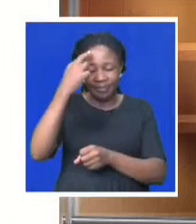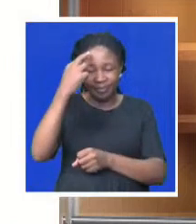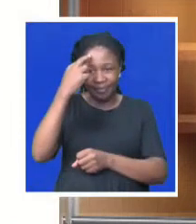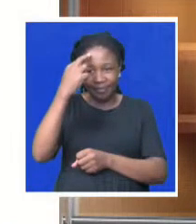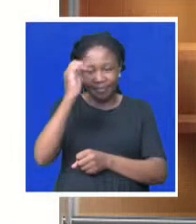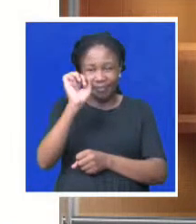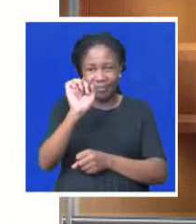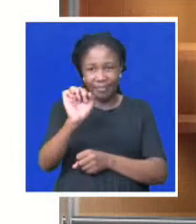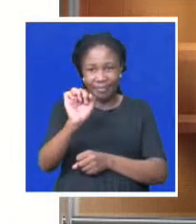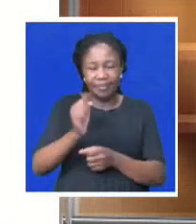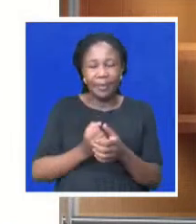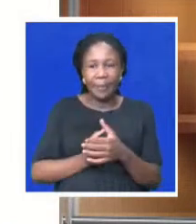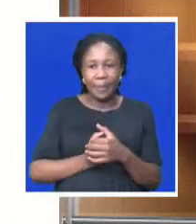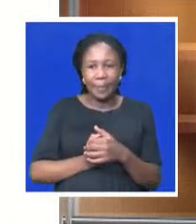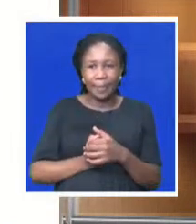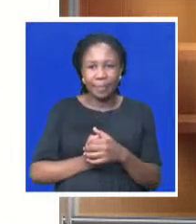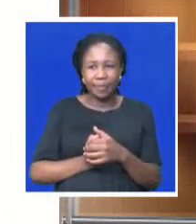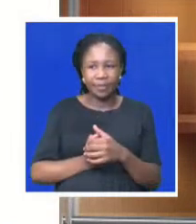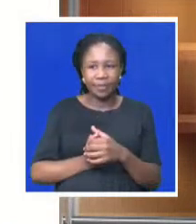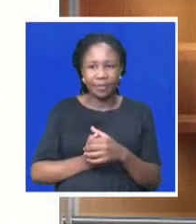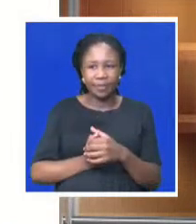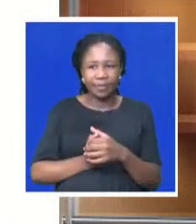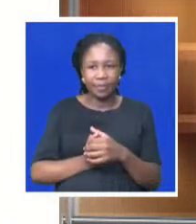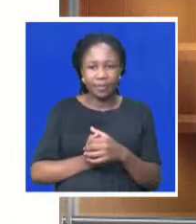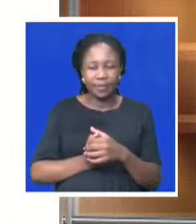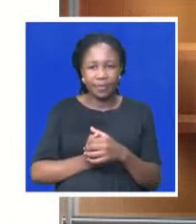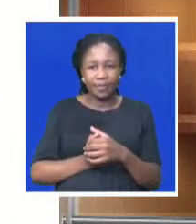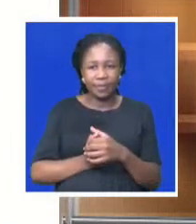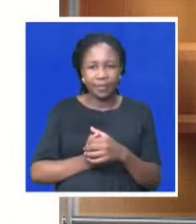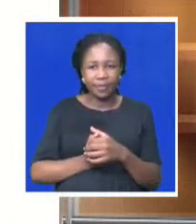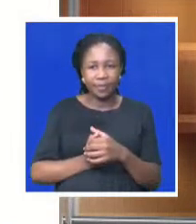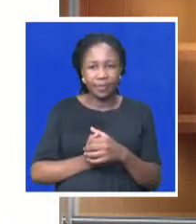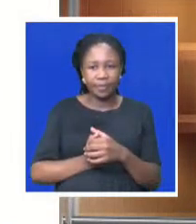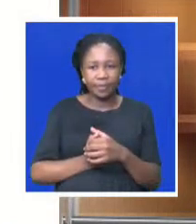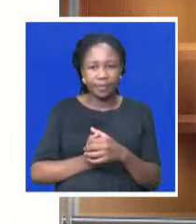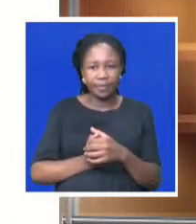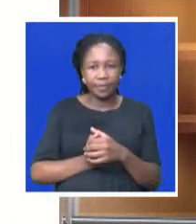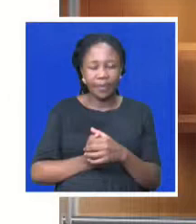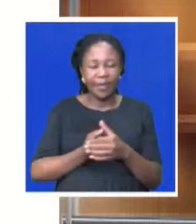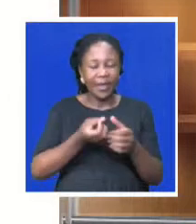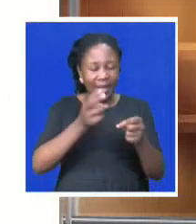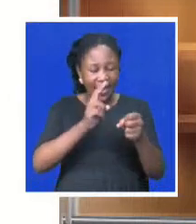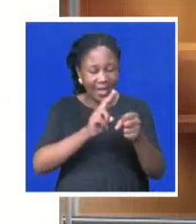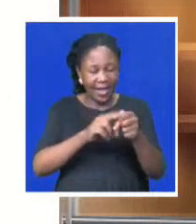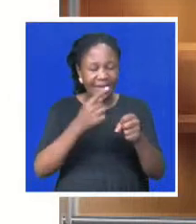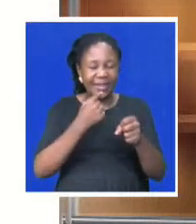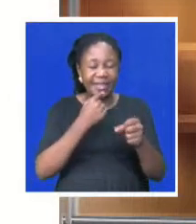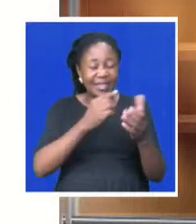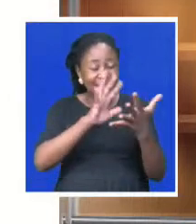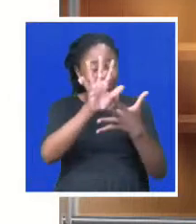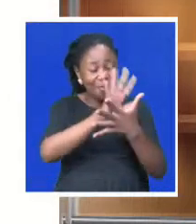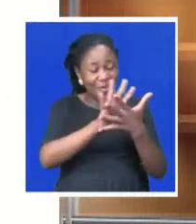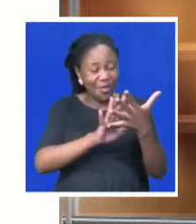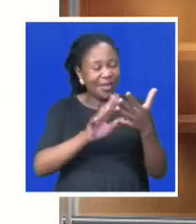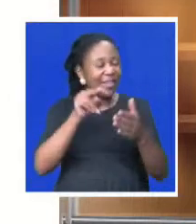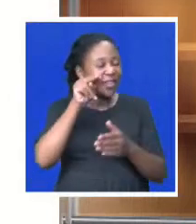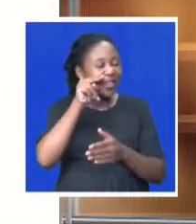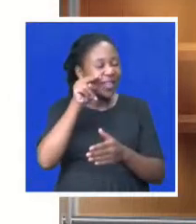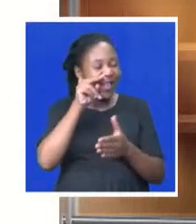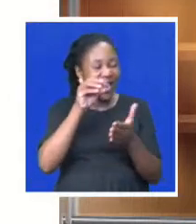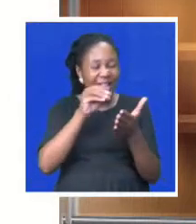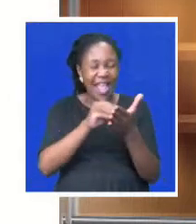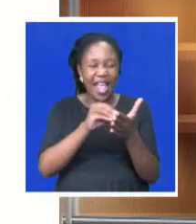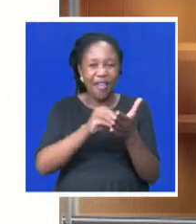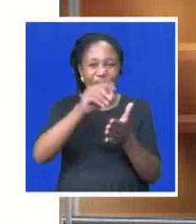Yes, dear Lena. We say that a narrative text should have a what? A plot. What